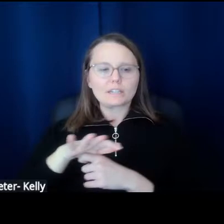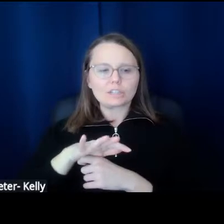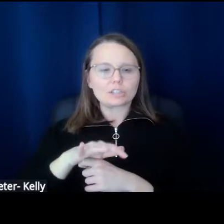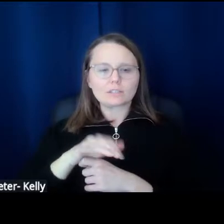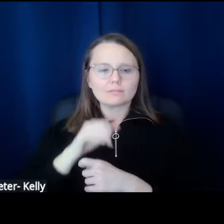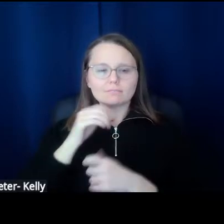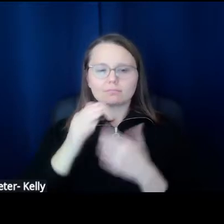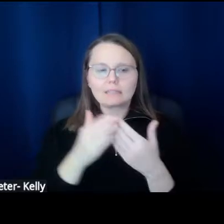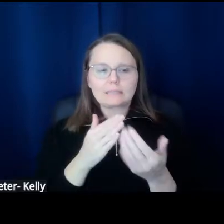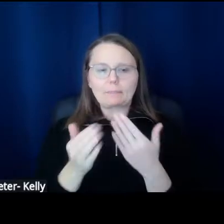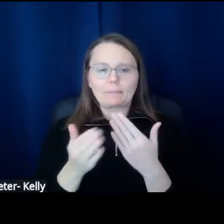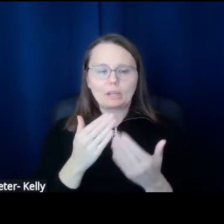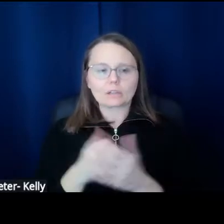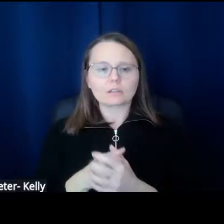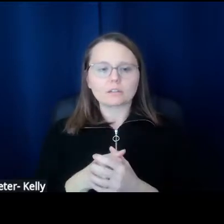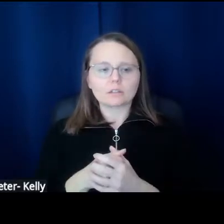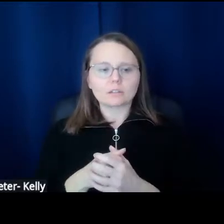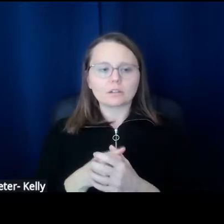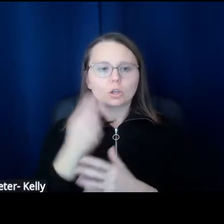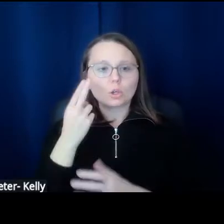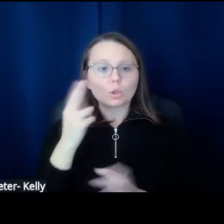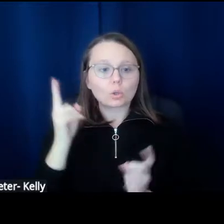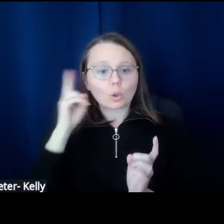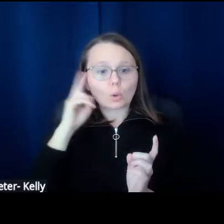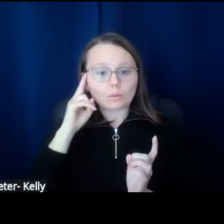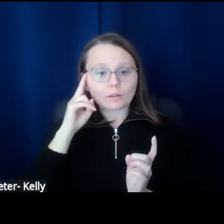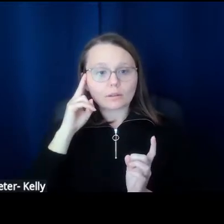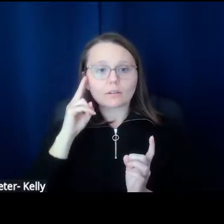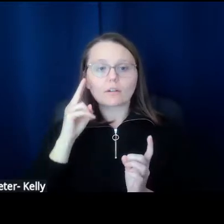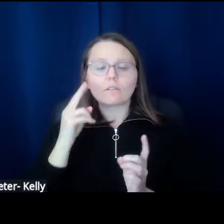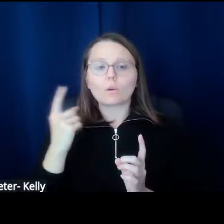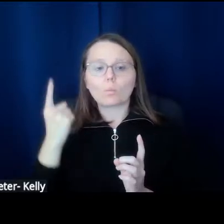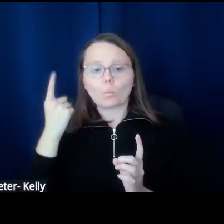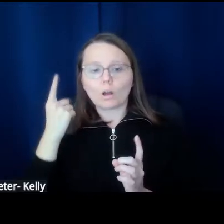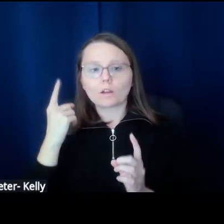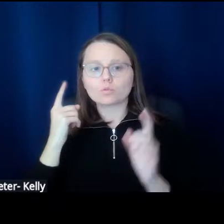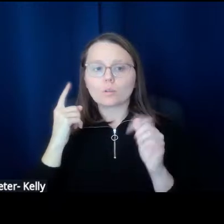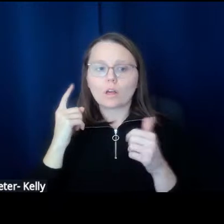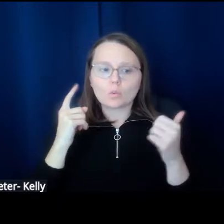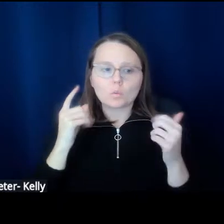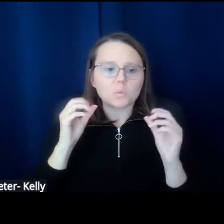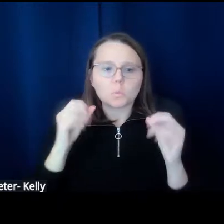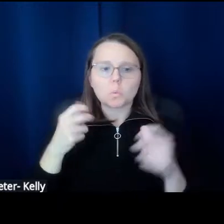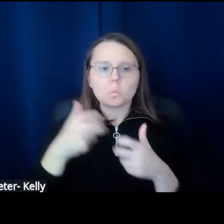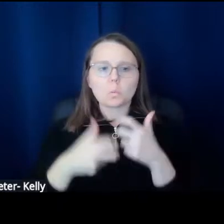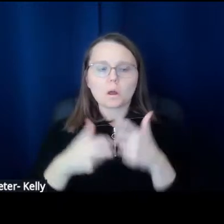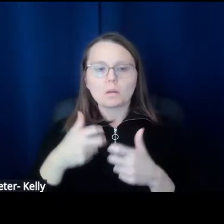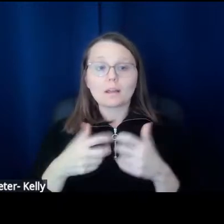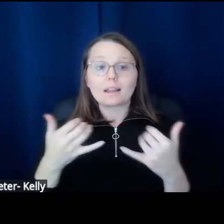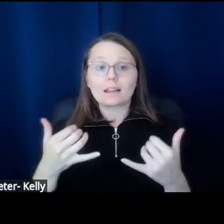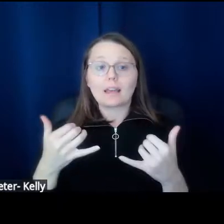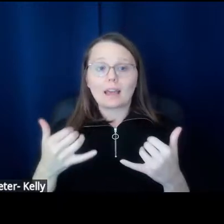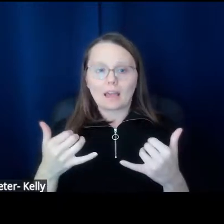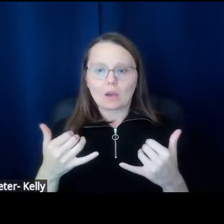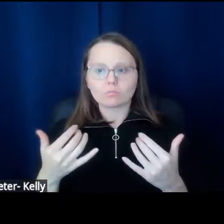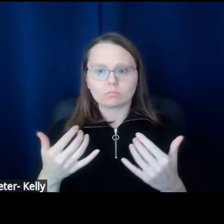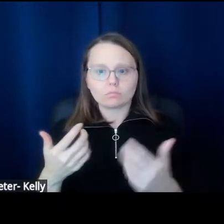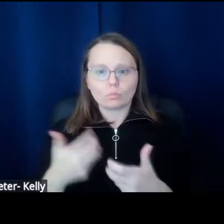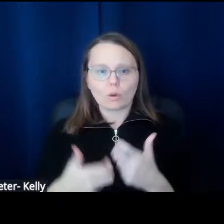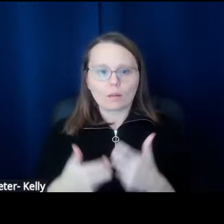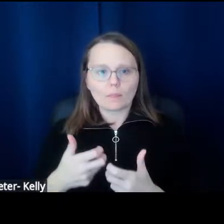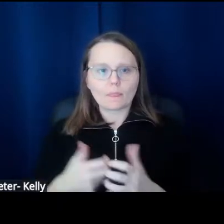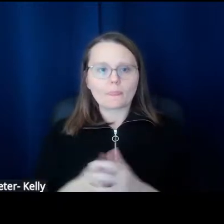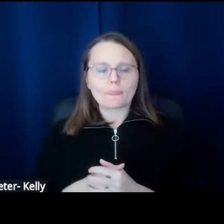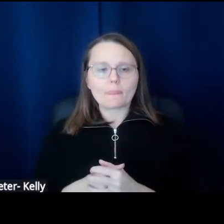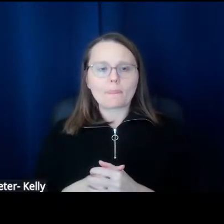you can cochlear implant from one side to another side without problems. But now there is a problem. And